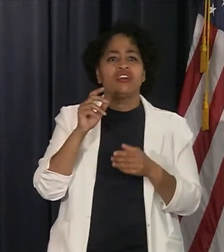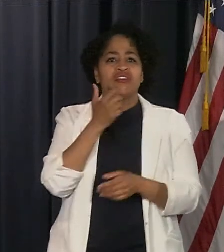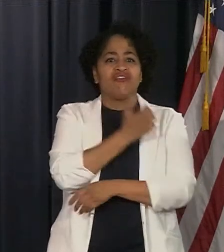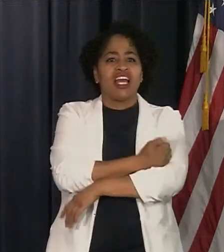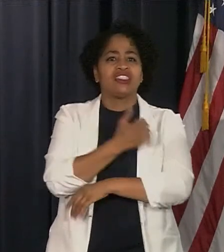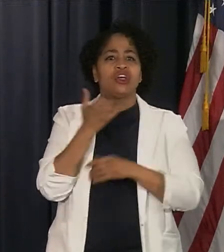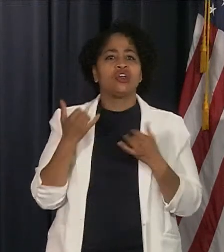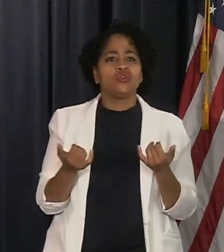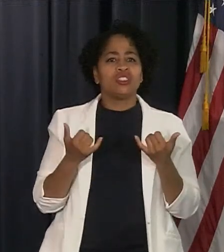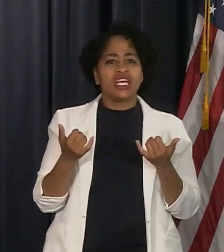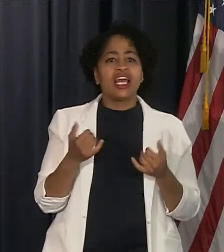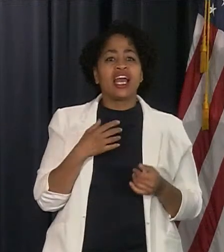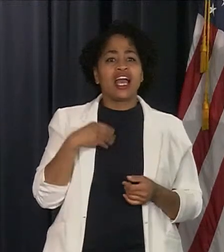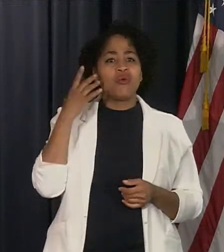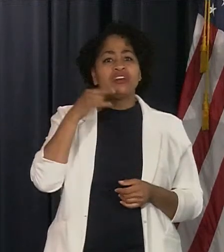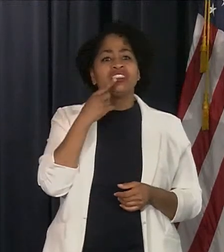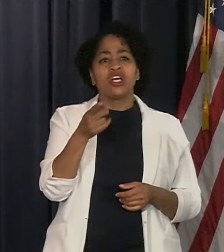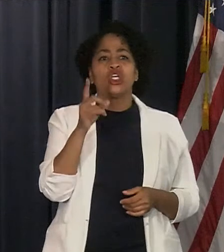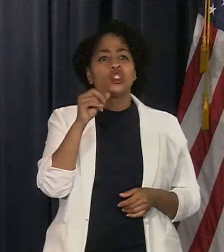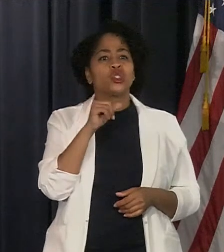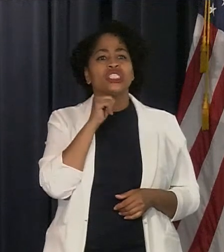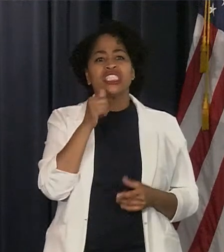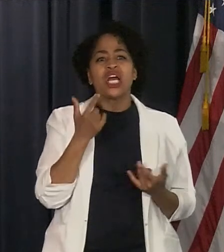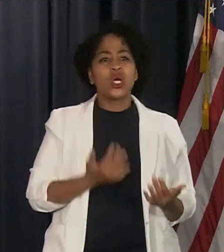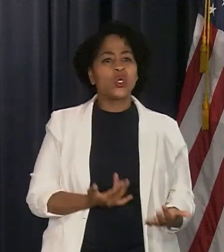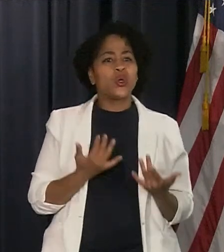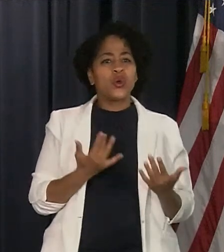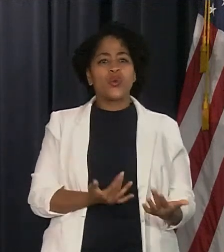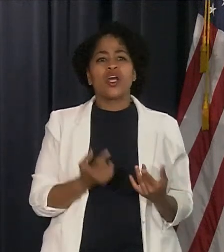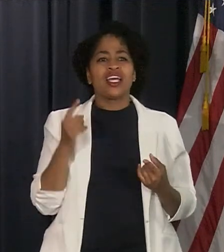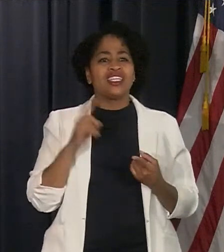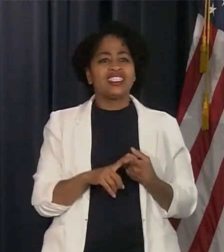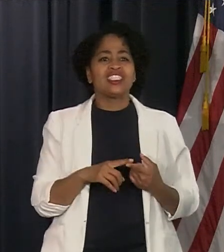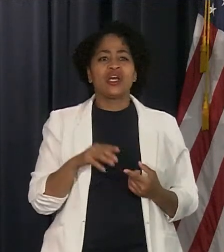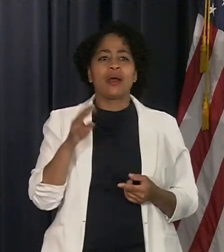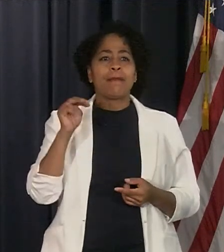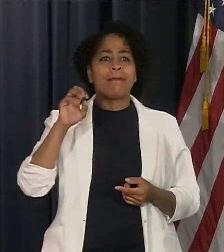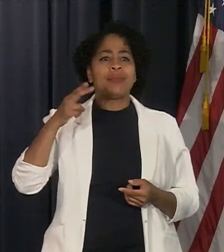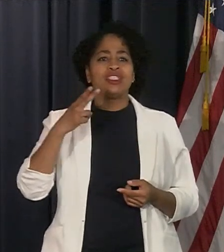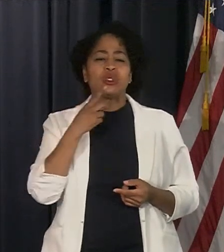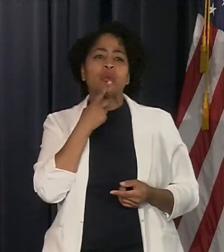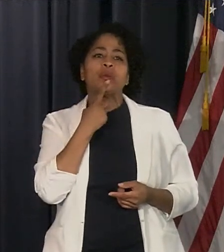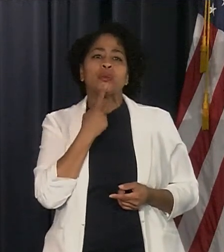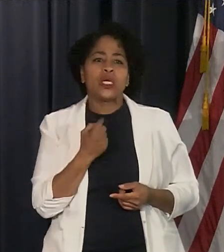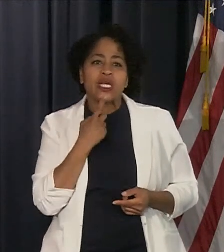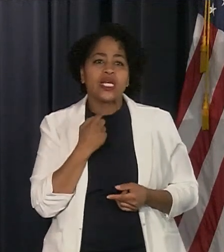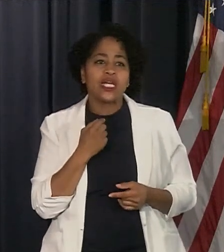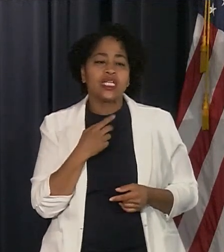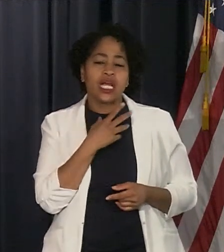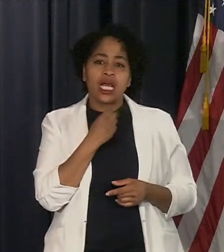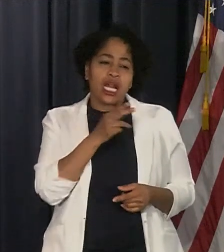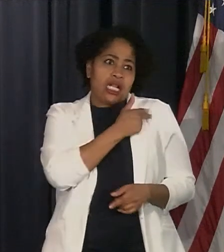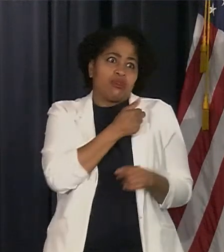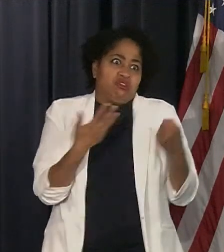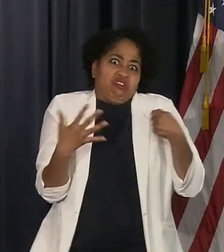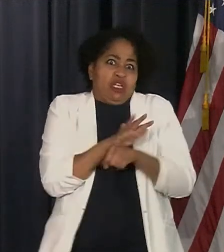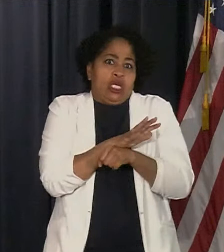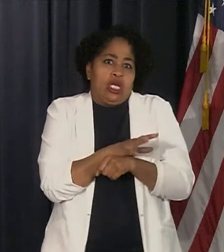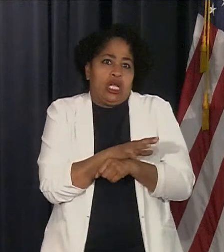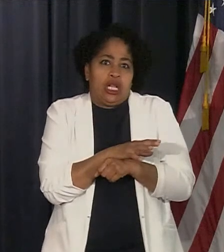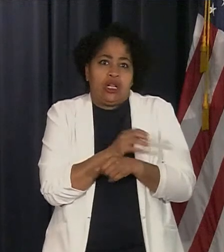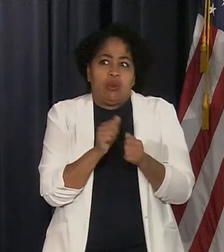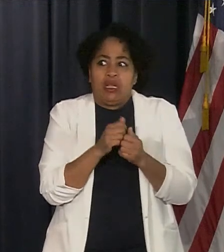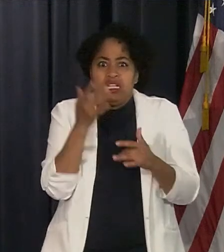you, don't wait until Michigan is a red state and the hospitals are filling up. Because